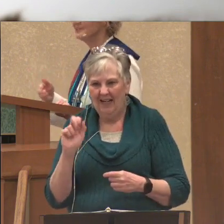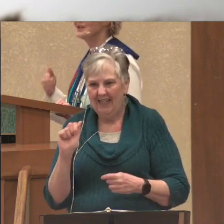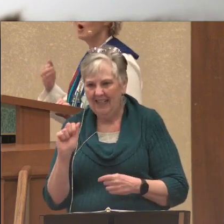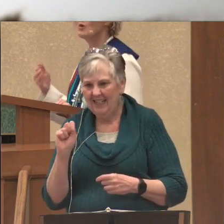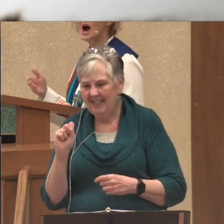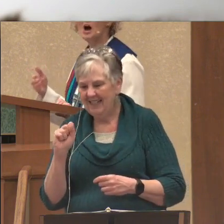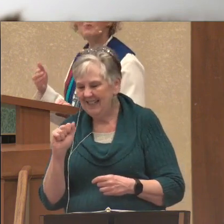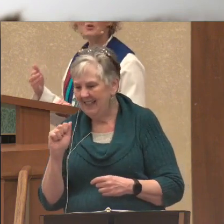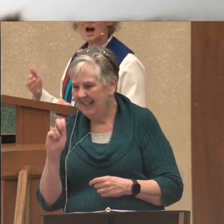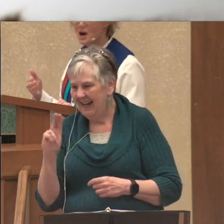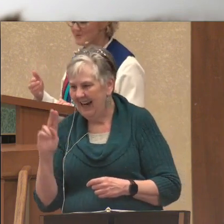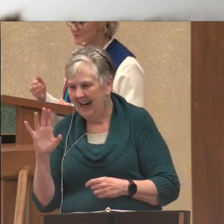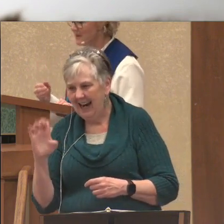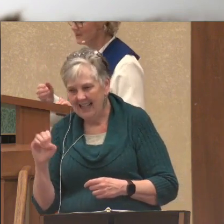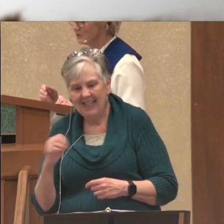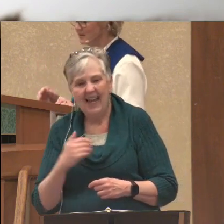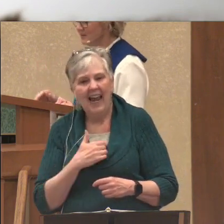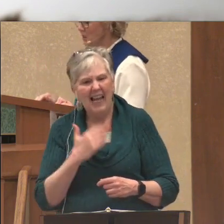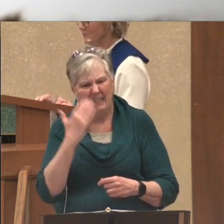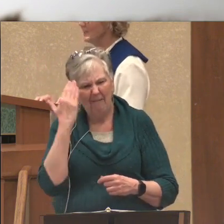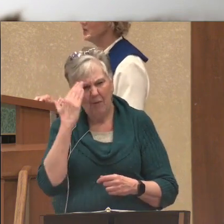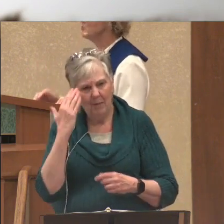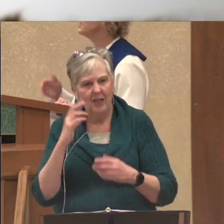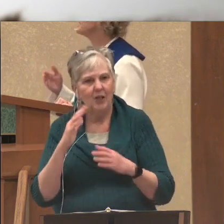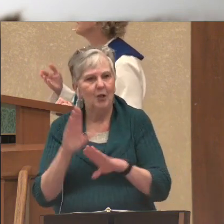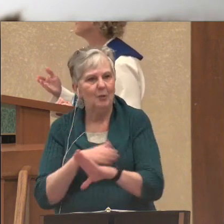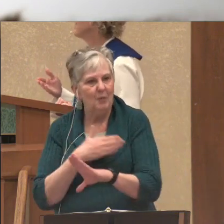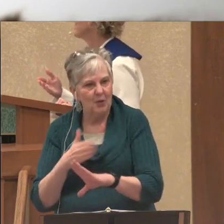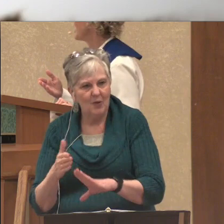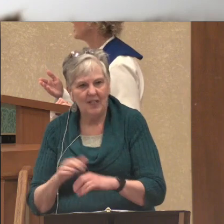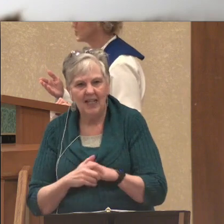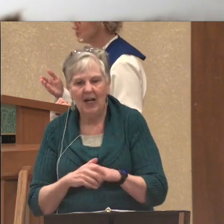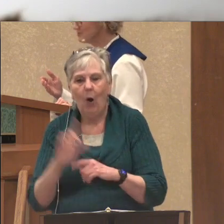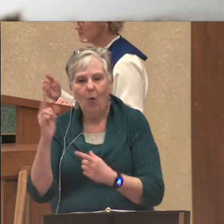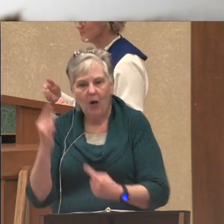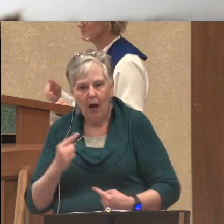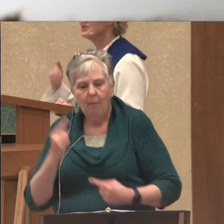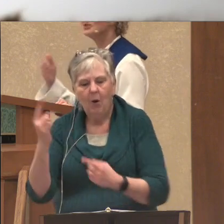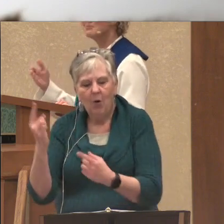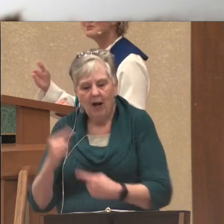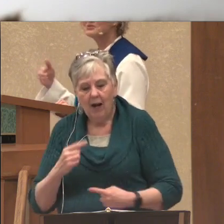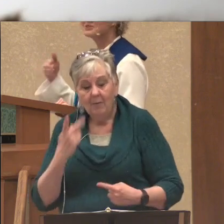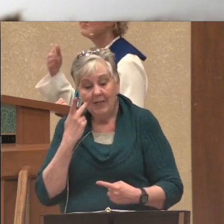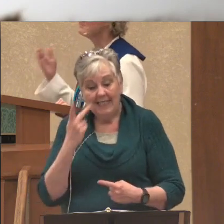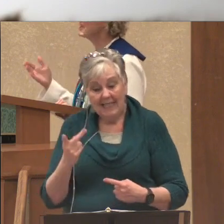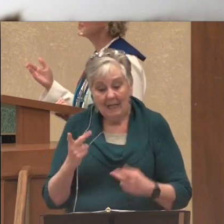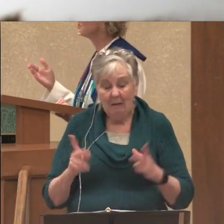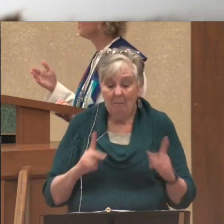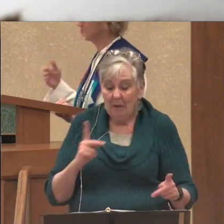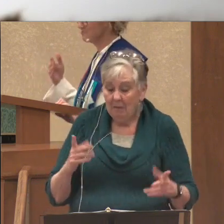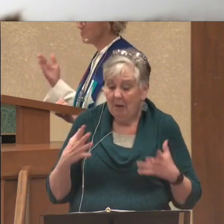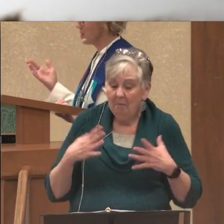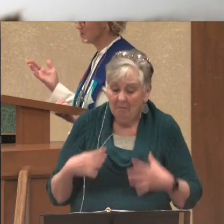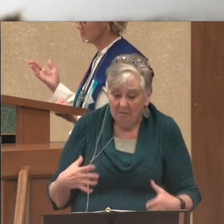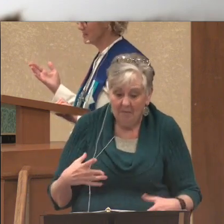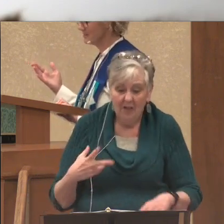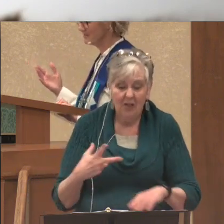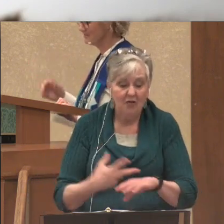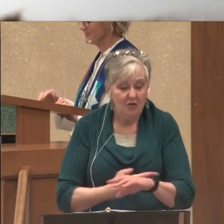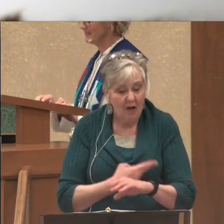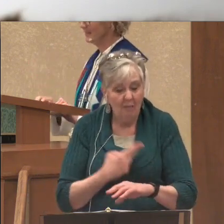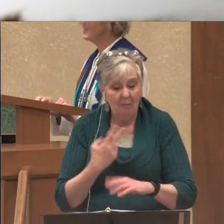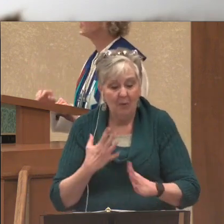music, like O Come, O Come, Emmanuel. We see people in costumes, shepherds, angels, wise